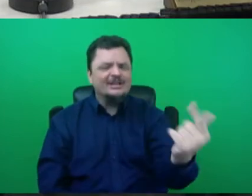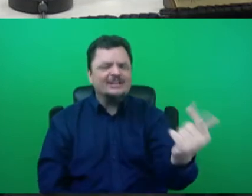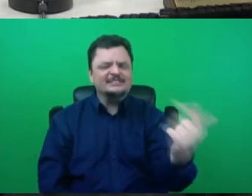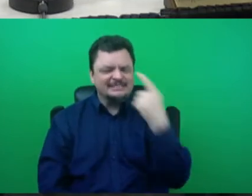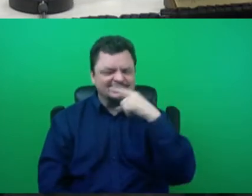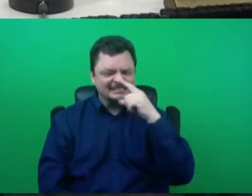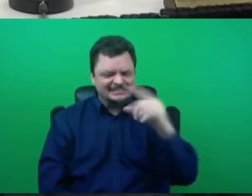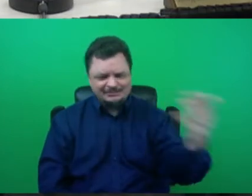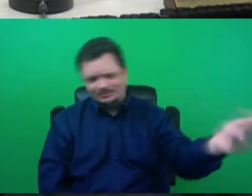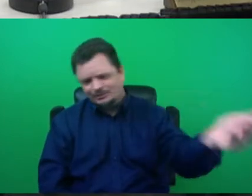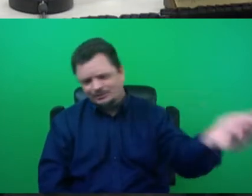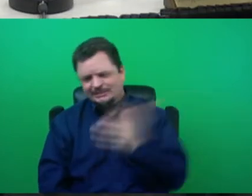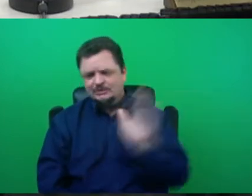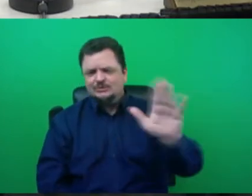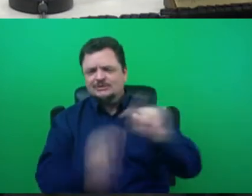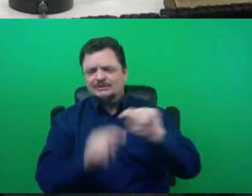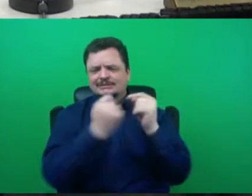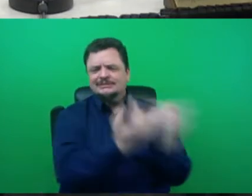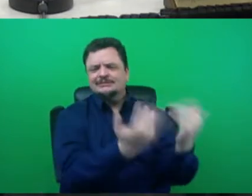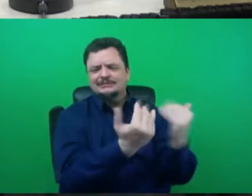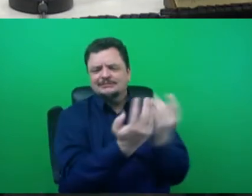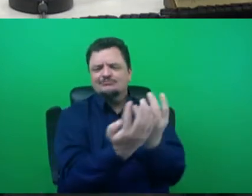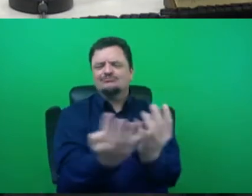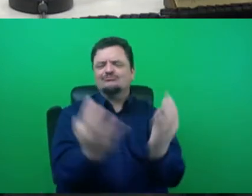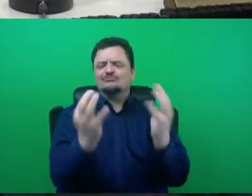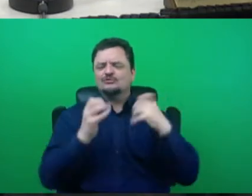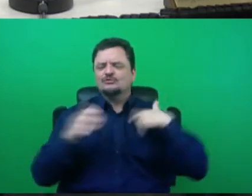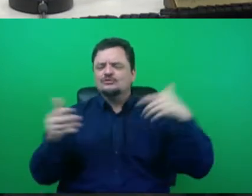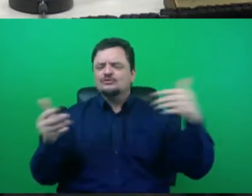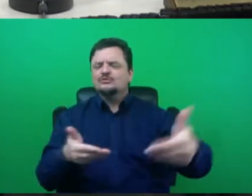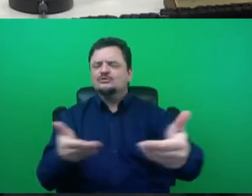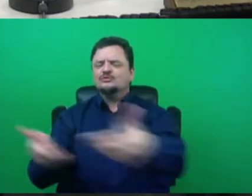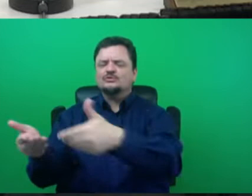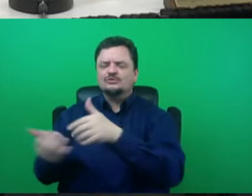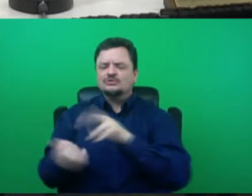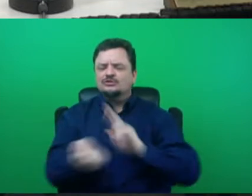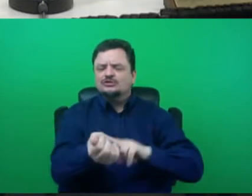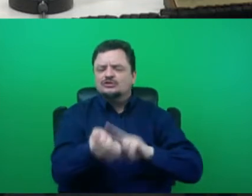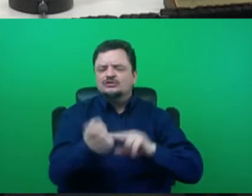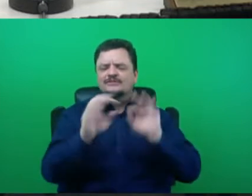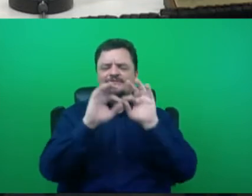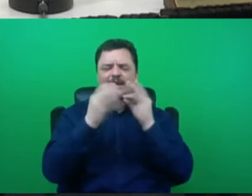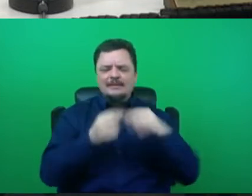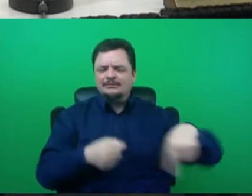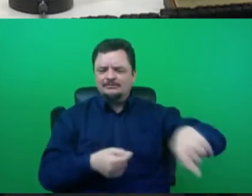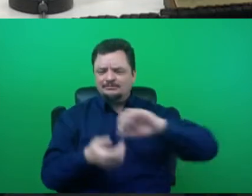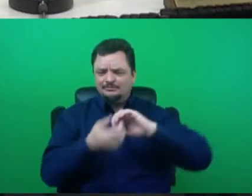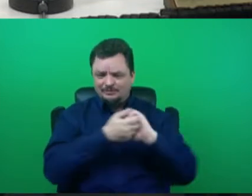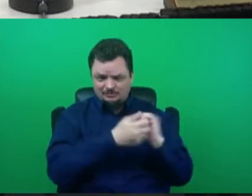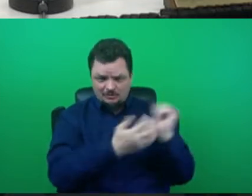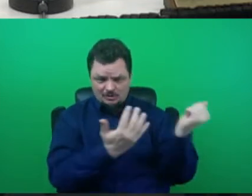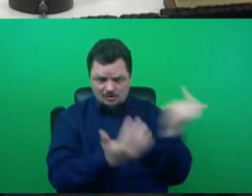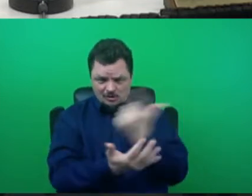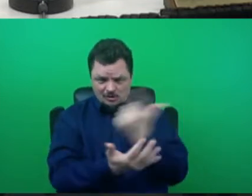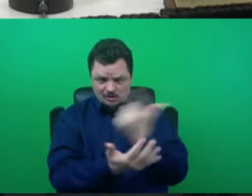introduce your team with Nurse Family Partnership, who's here? Are they? Okay.